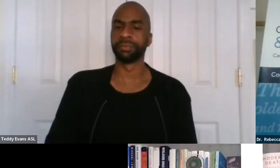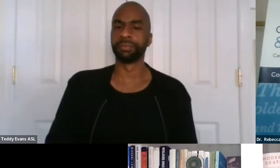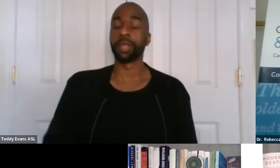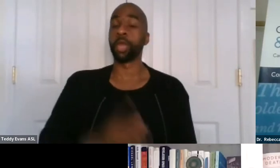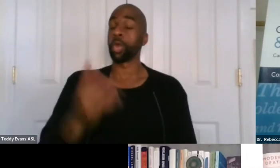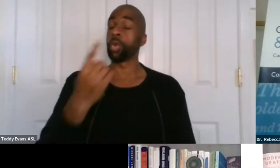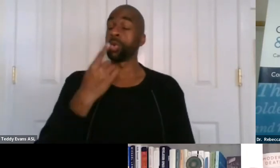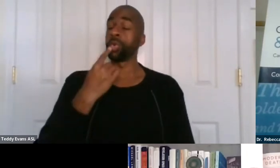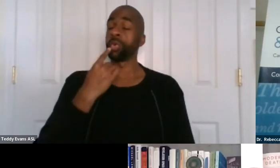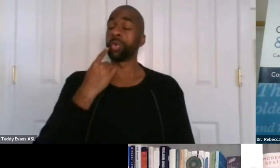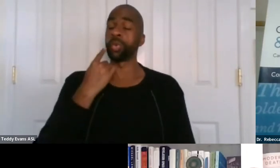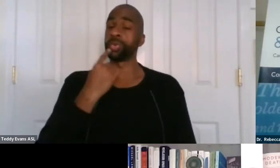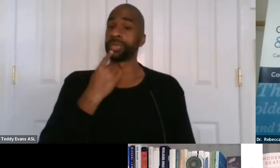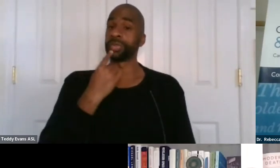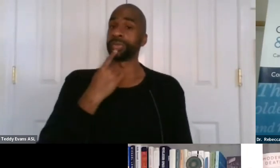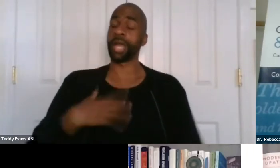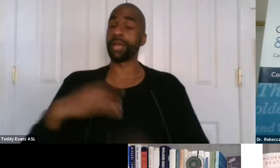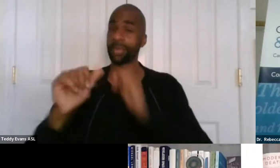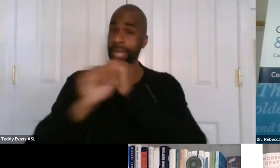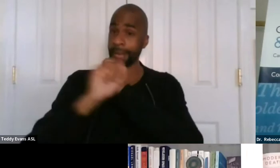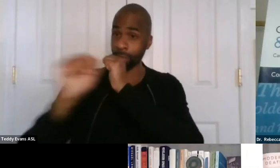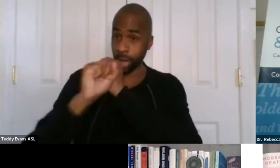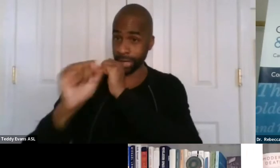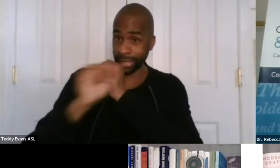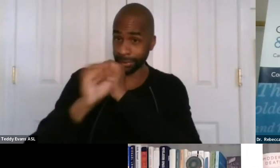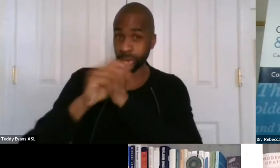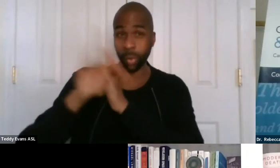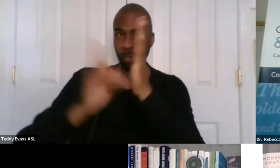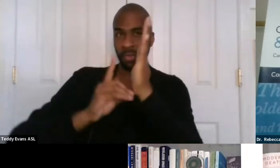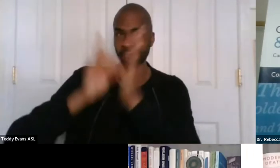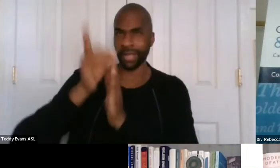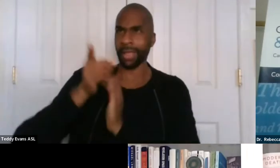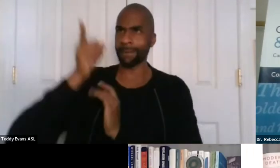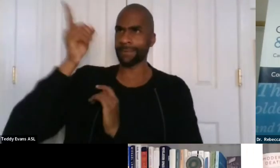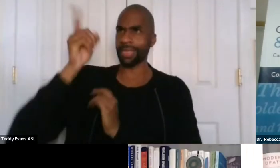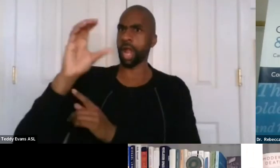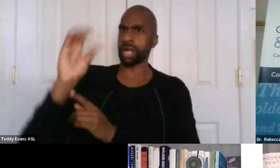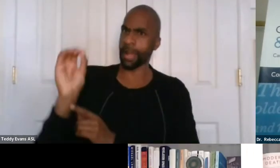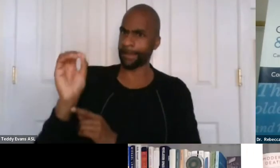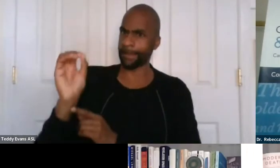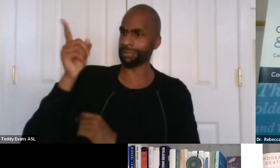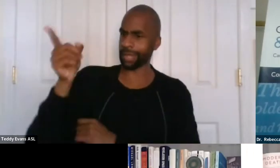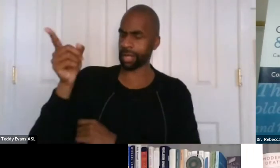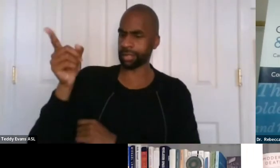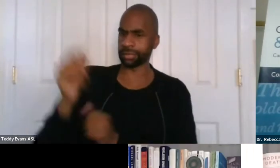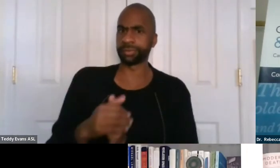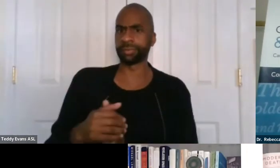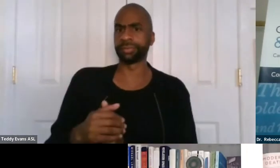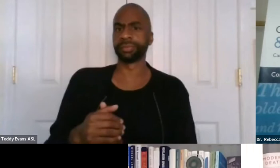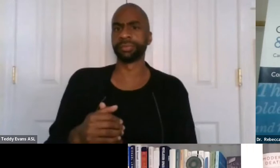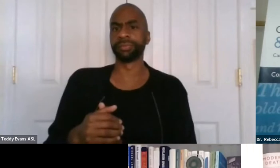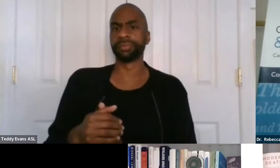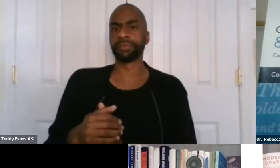corporate boardrooms. The way back is going to be through grassroots advocacy. I think, Compassion Choice is a great,